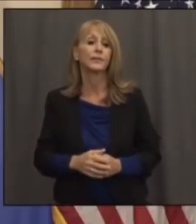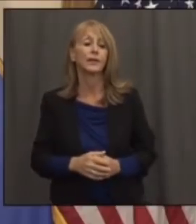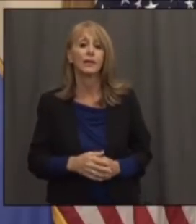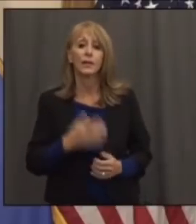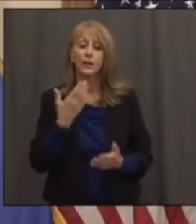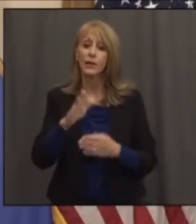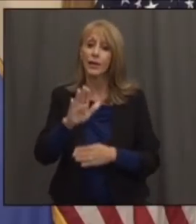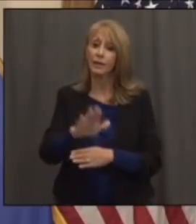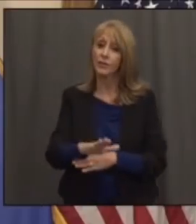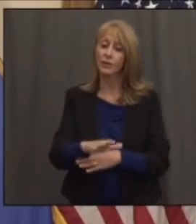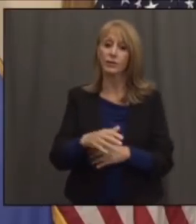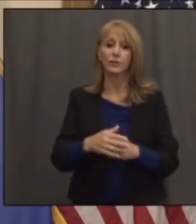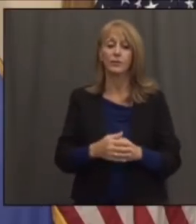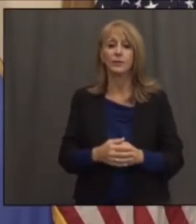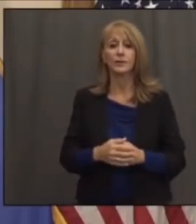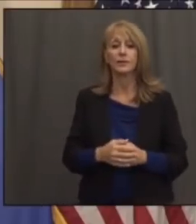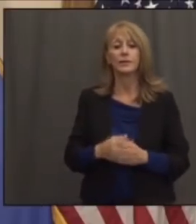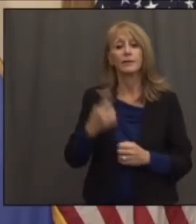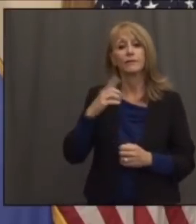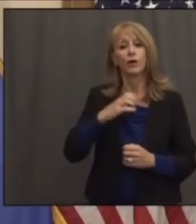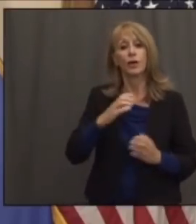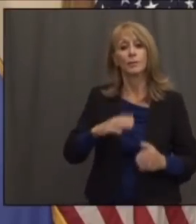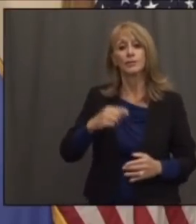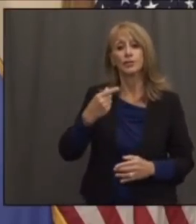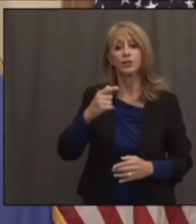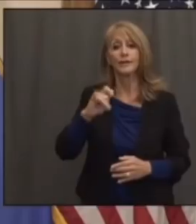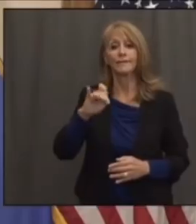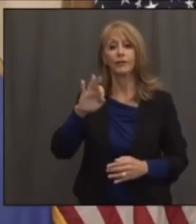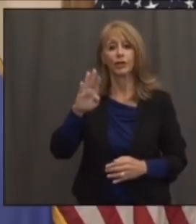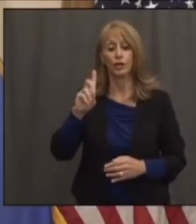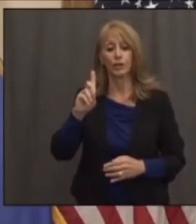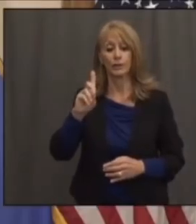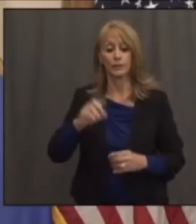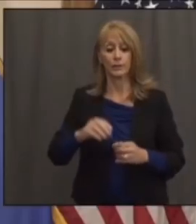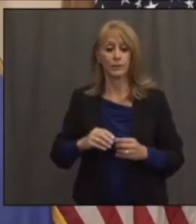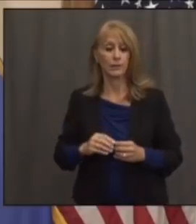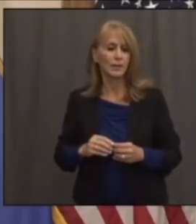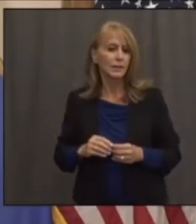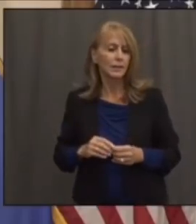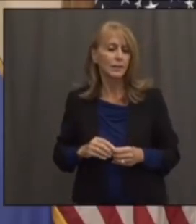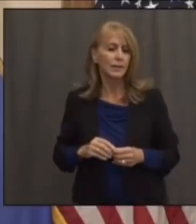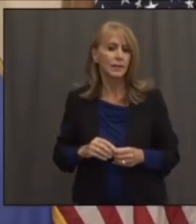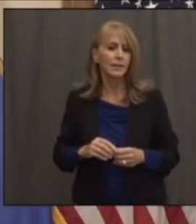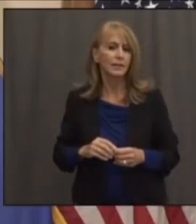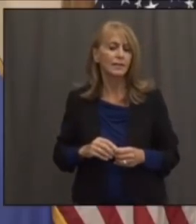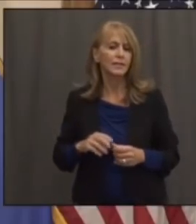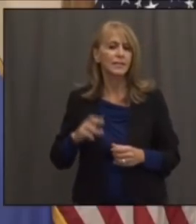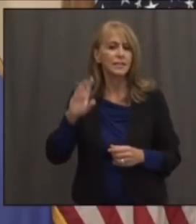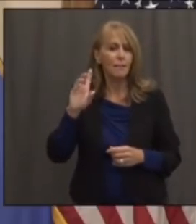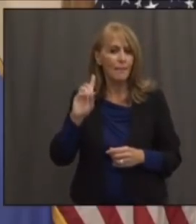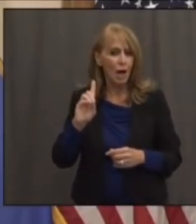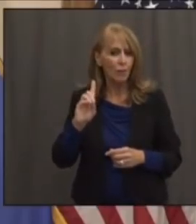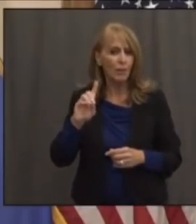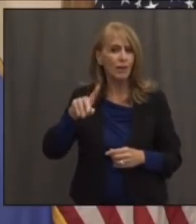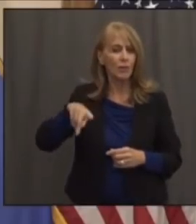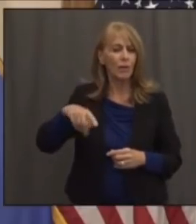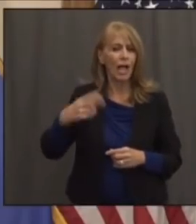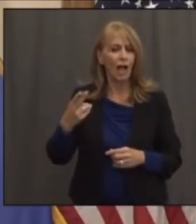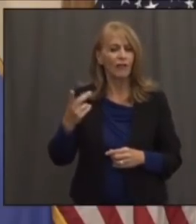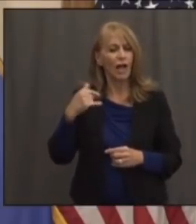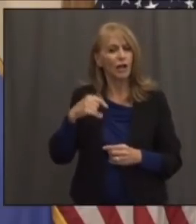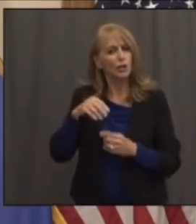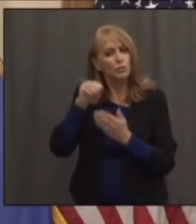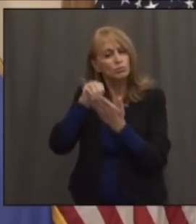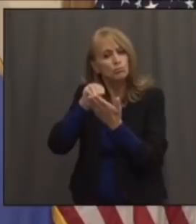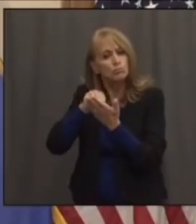This might be for Commissioner Gifford. I was wondering, is the Department of Public Health tracking the issues